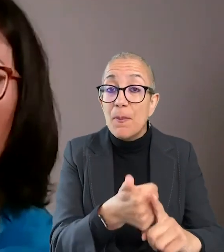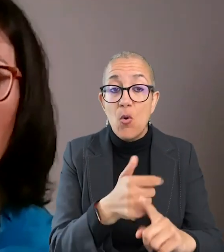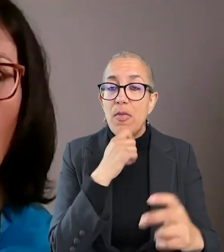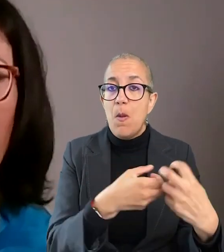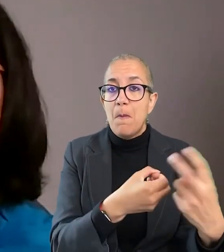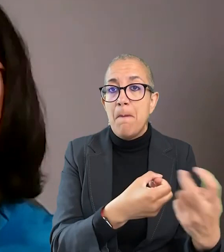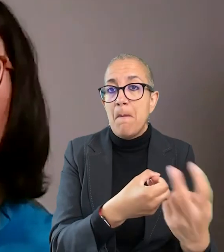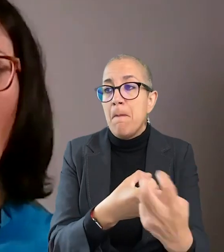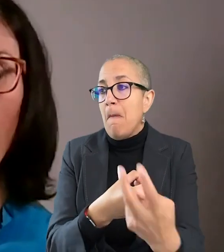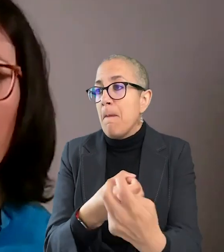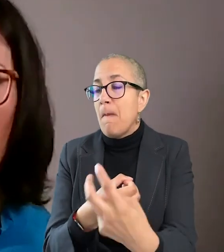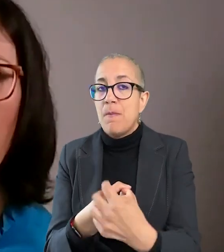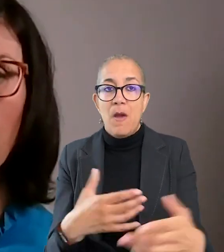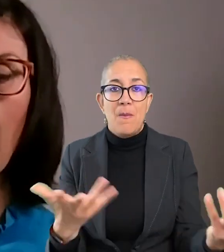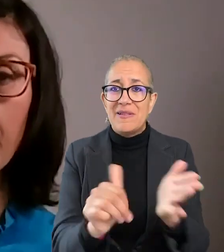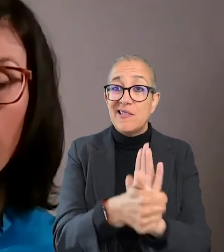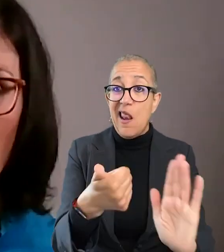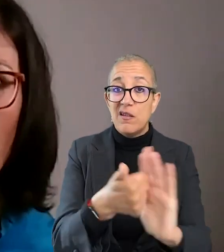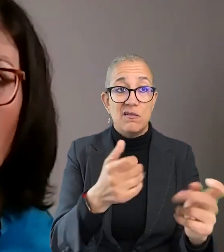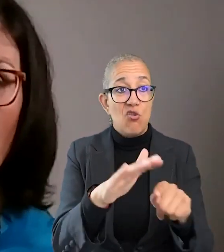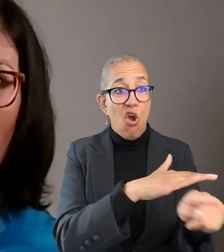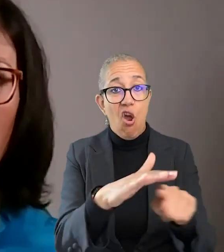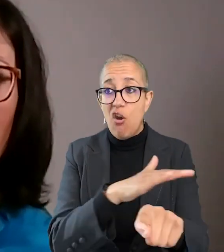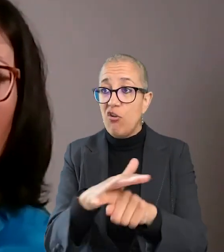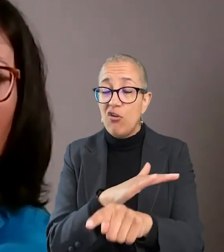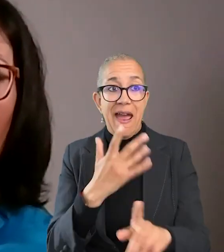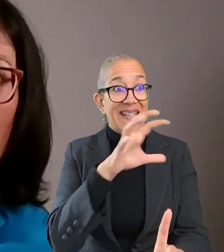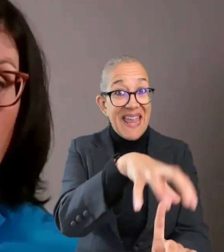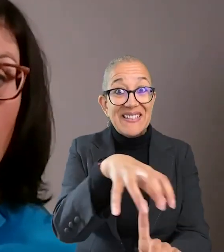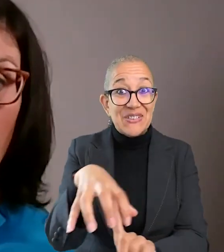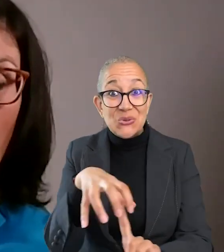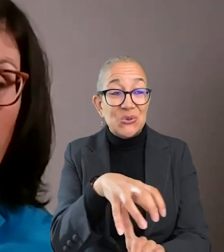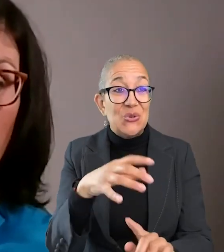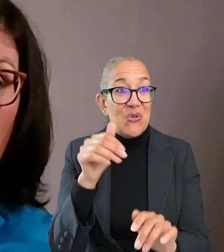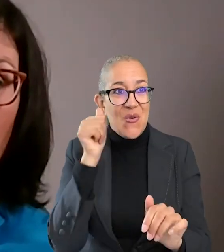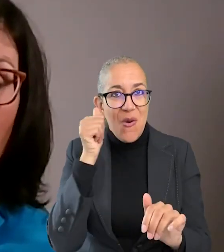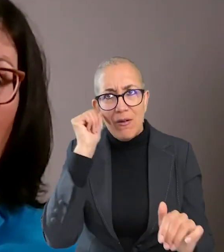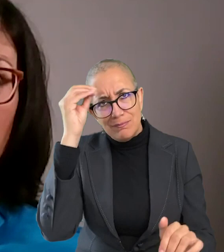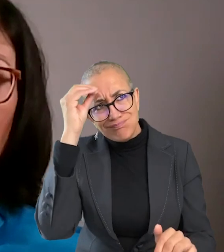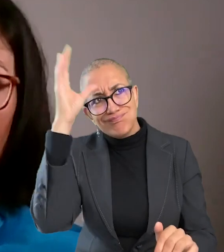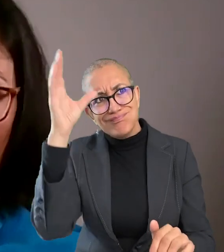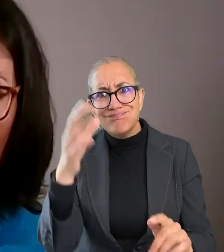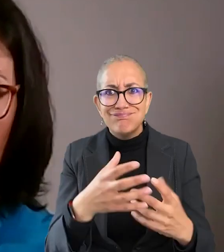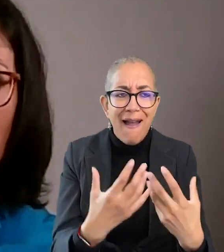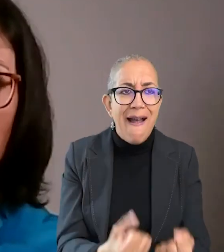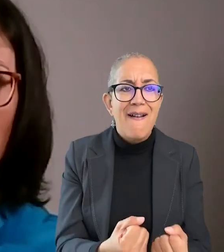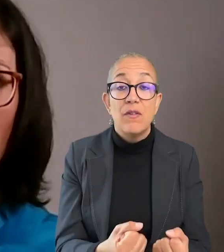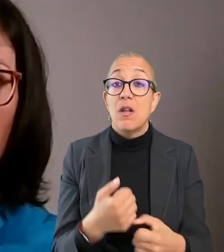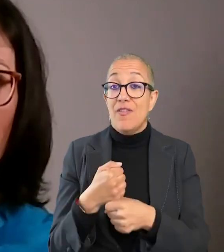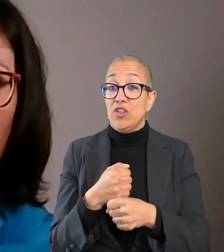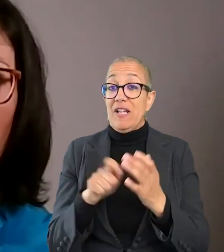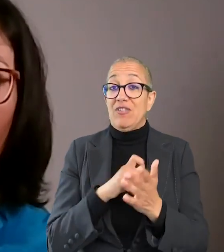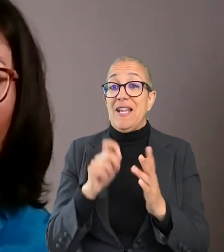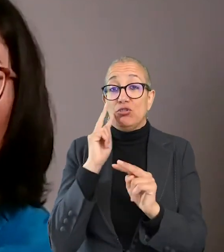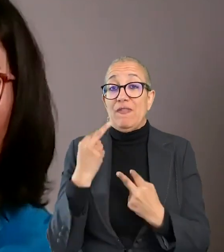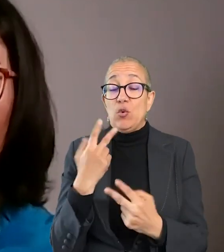keep having this wastage of talent and institutional knowledge, which the General Election Review has said is one